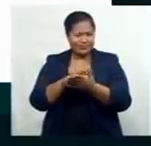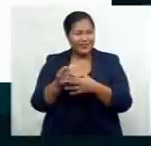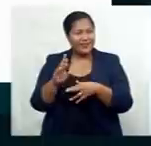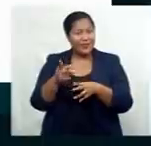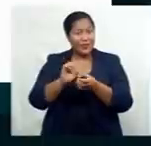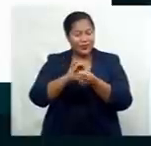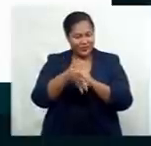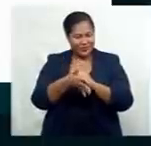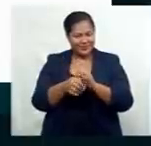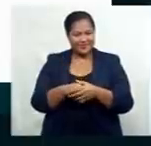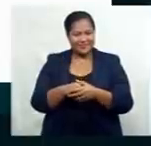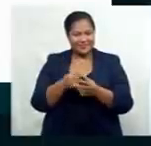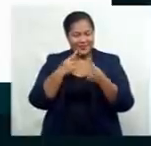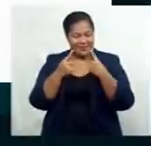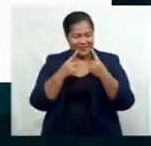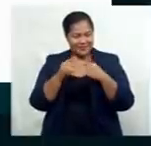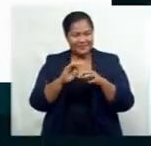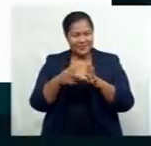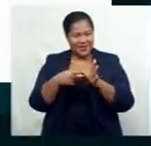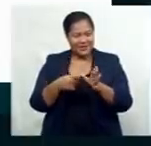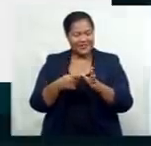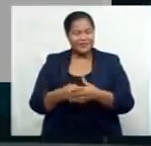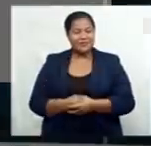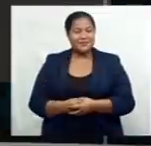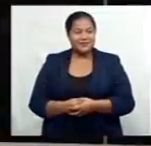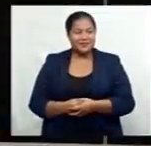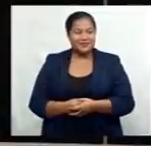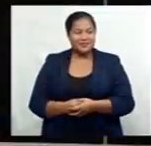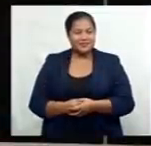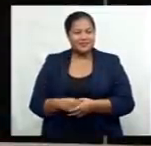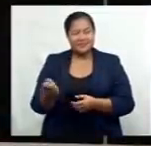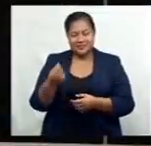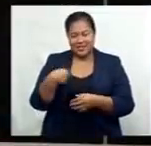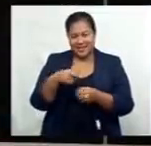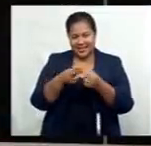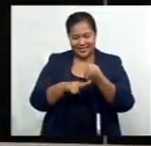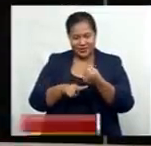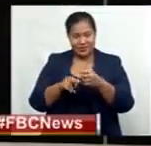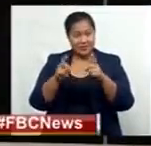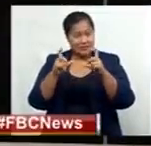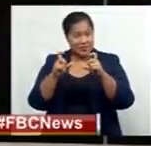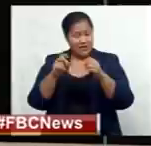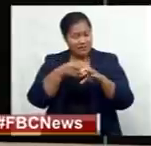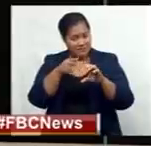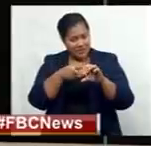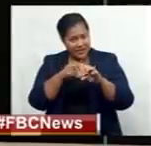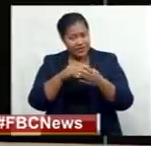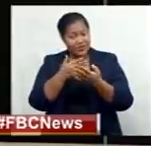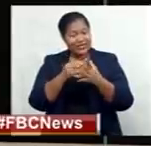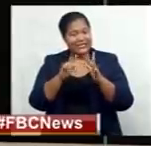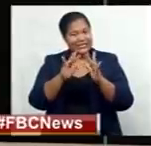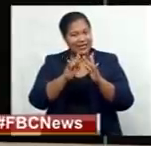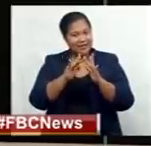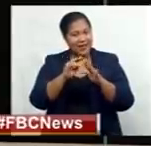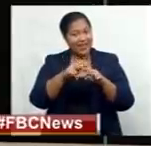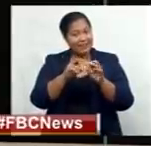COVID-19? Visit our website to take part. Send us newsworthy pictures and videos via email